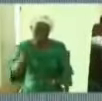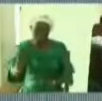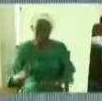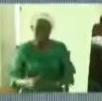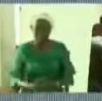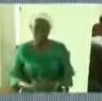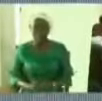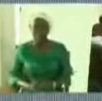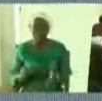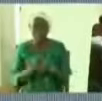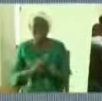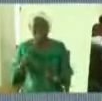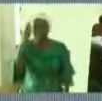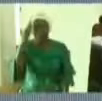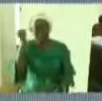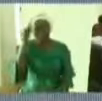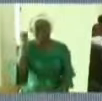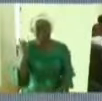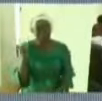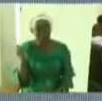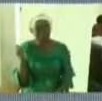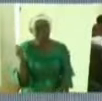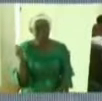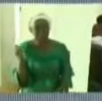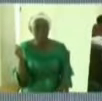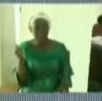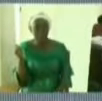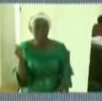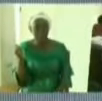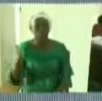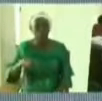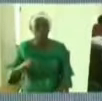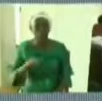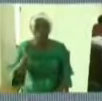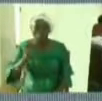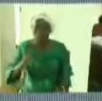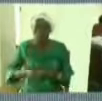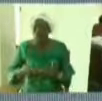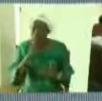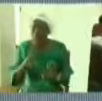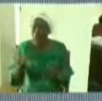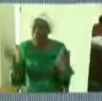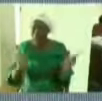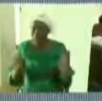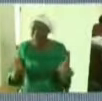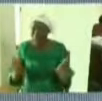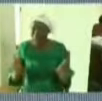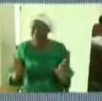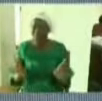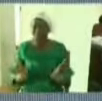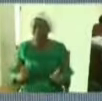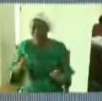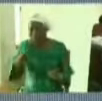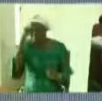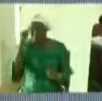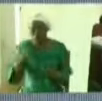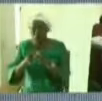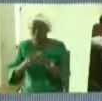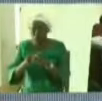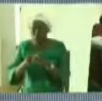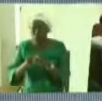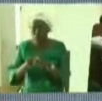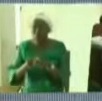That's why you need to get ready, because very soon I'll be calling on you